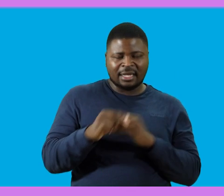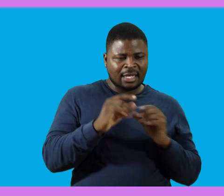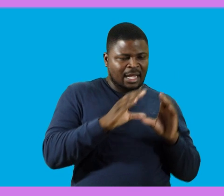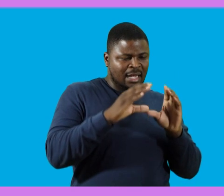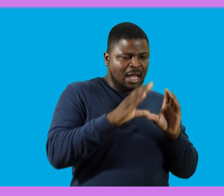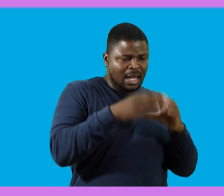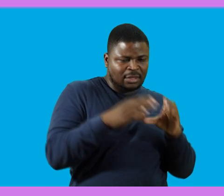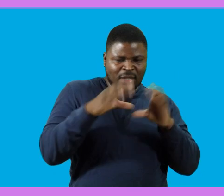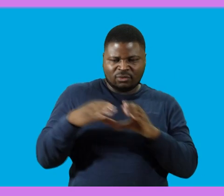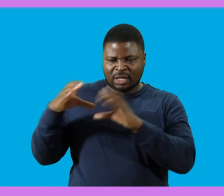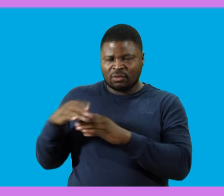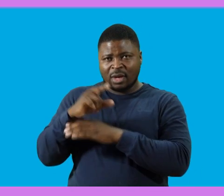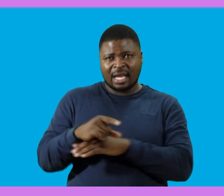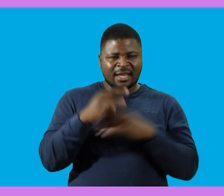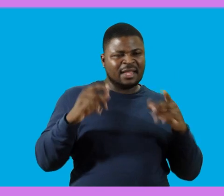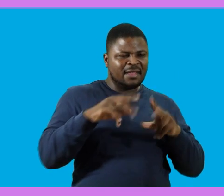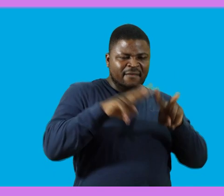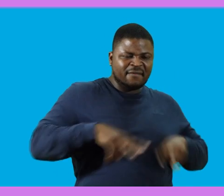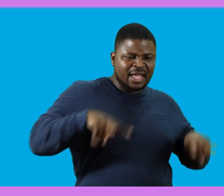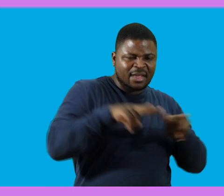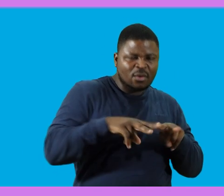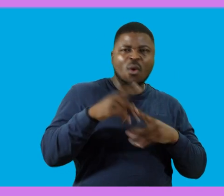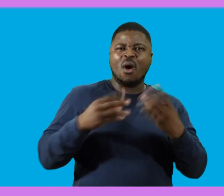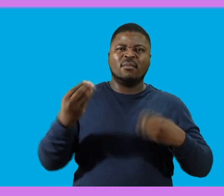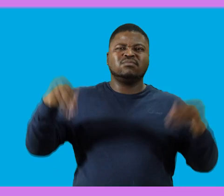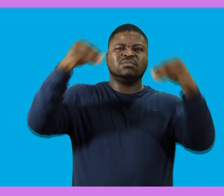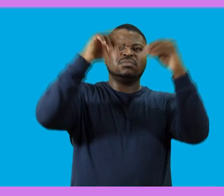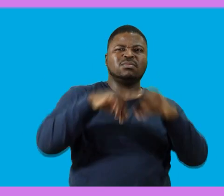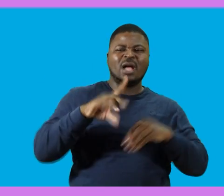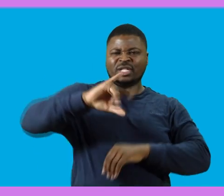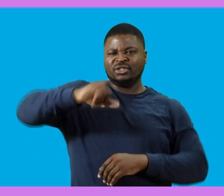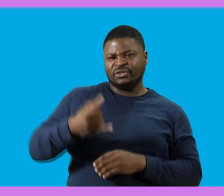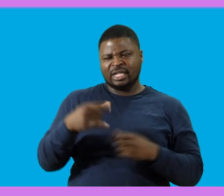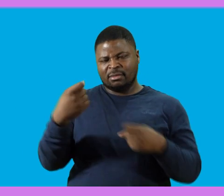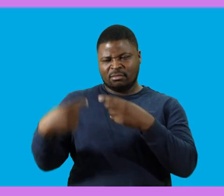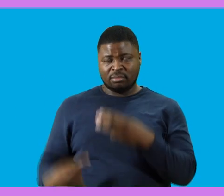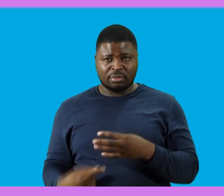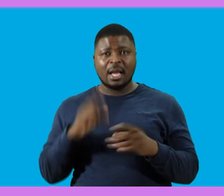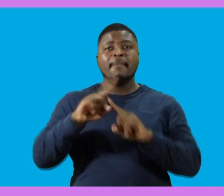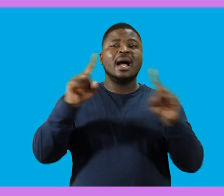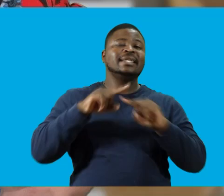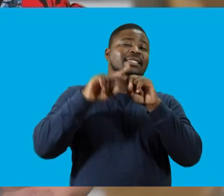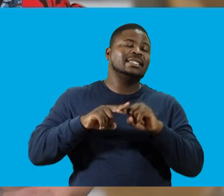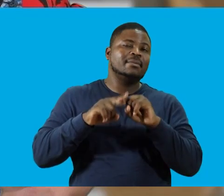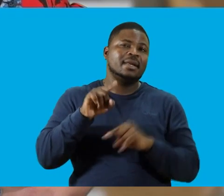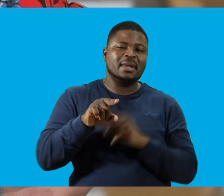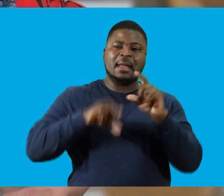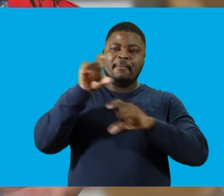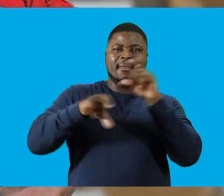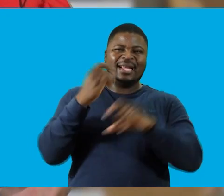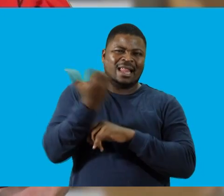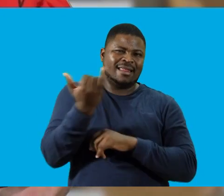categories like the venue, the caterer, decor, DJ, and so on. It depends on what type of